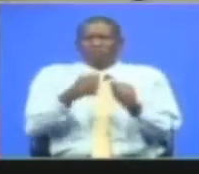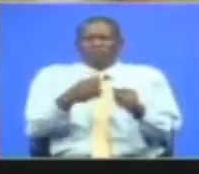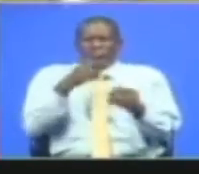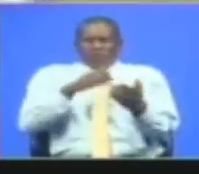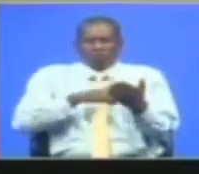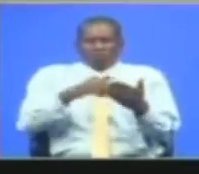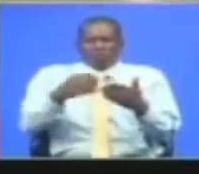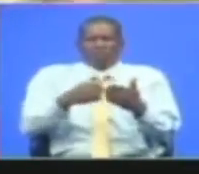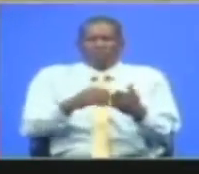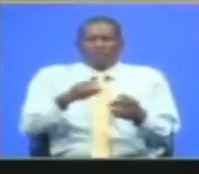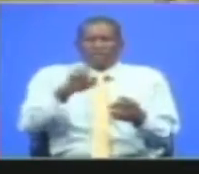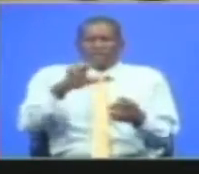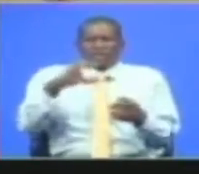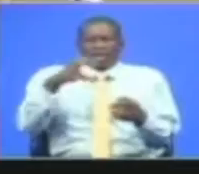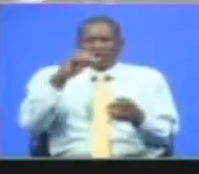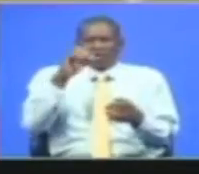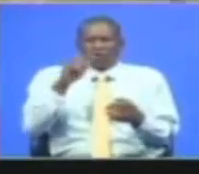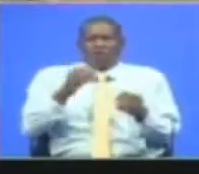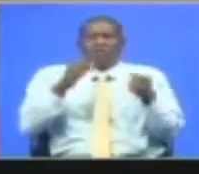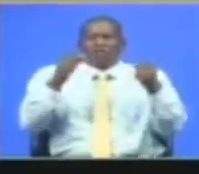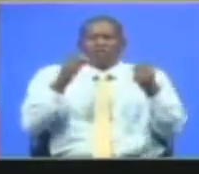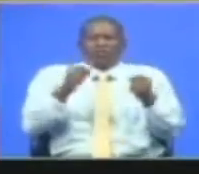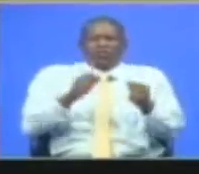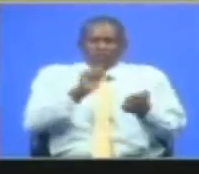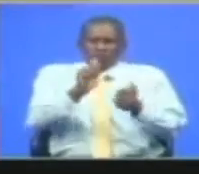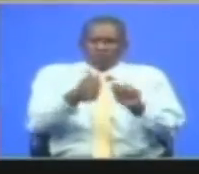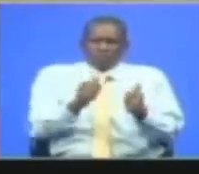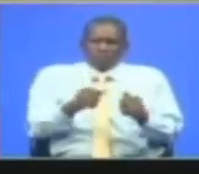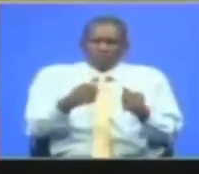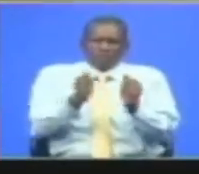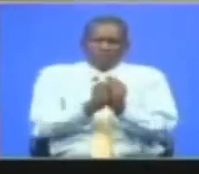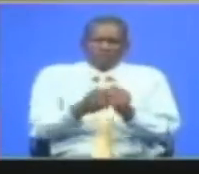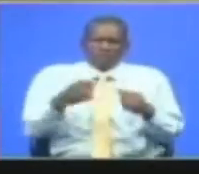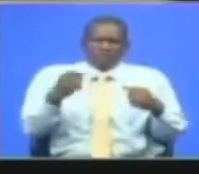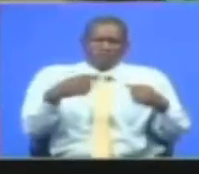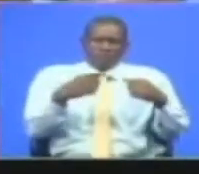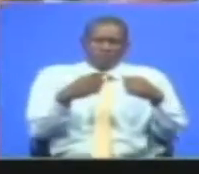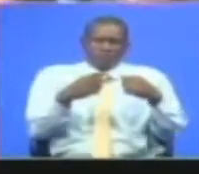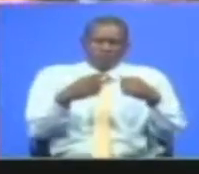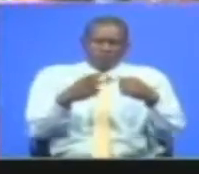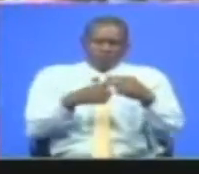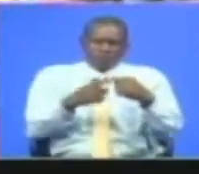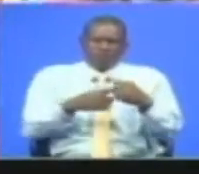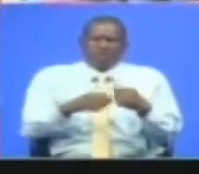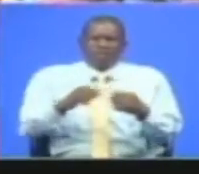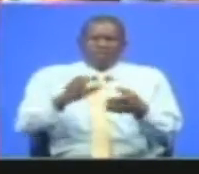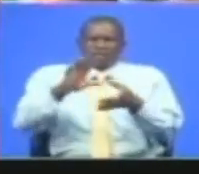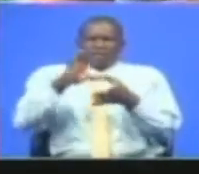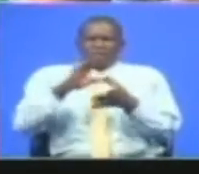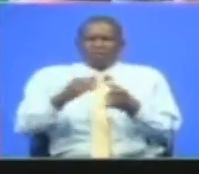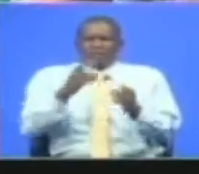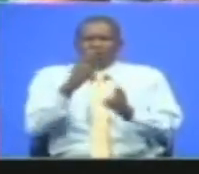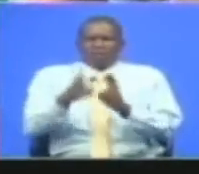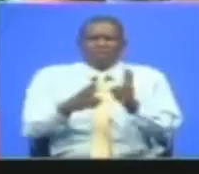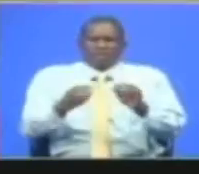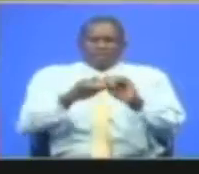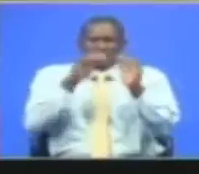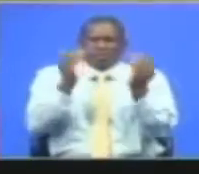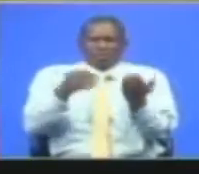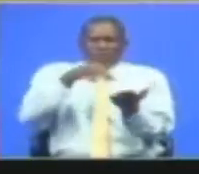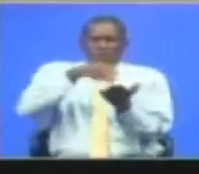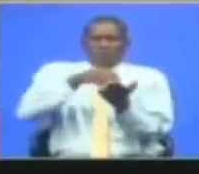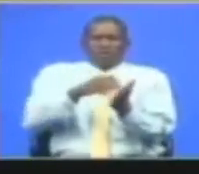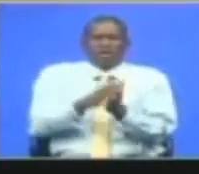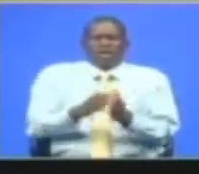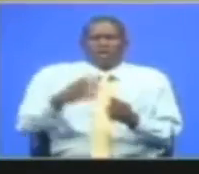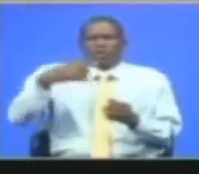leg fixture away to Uganda on 10th of June. Germany are 22nd in the current world rugby rankings and recently recorded their first